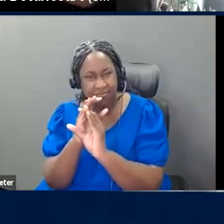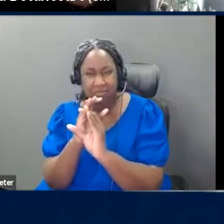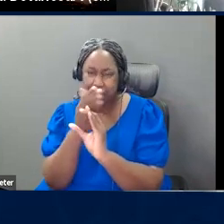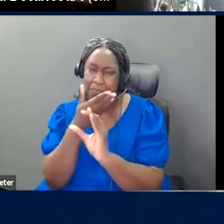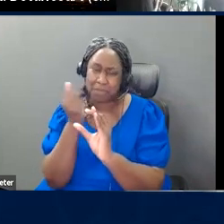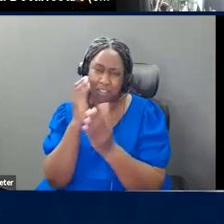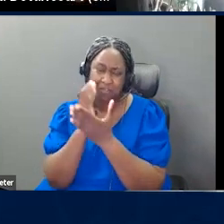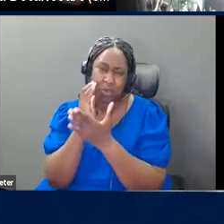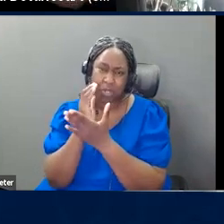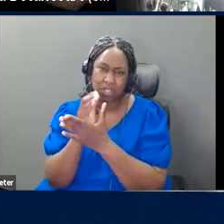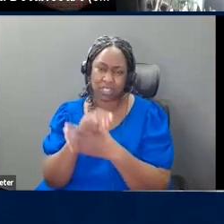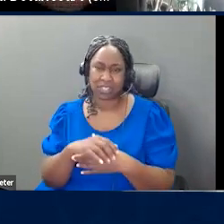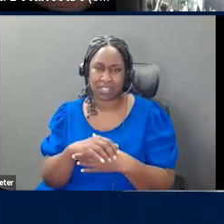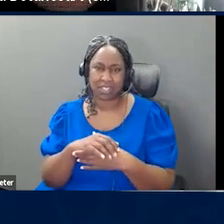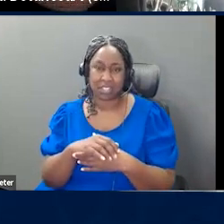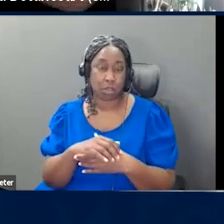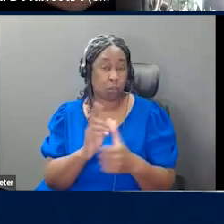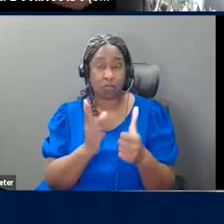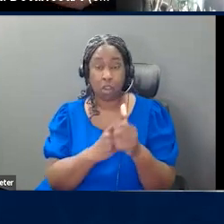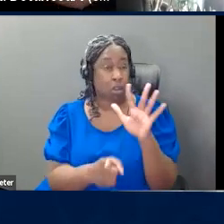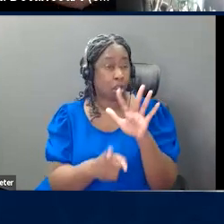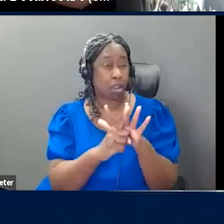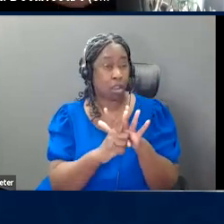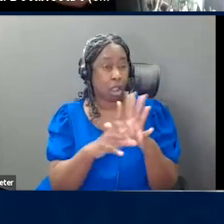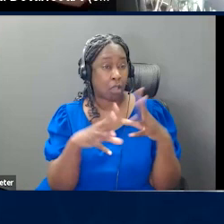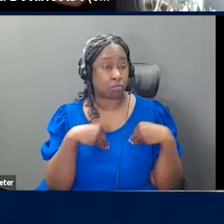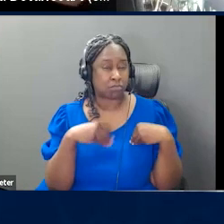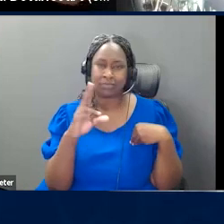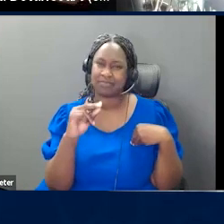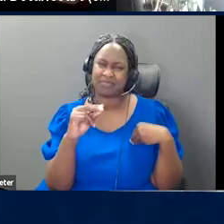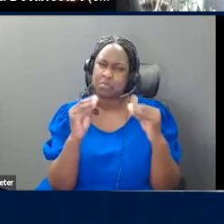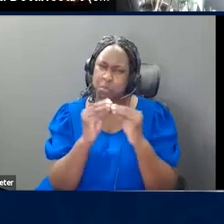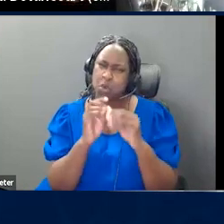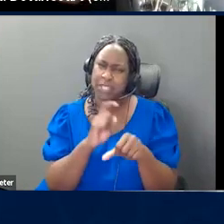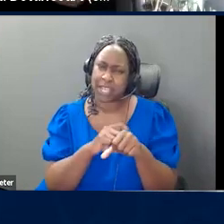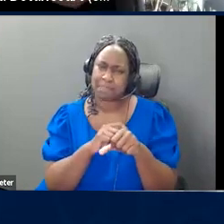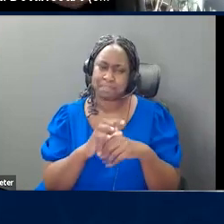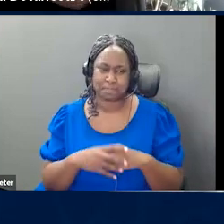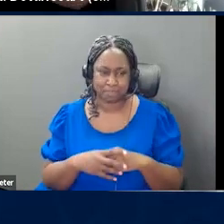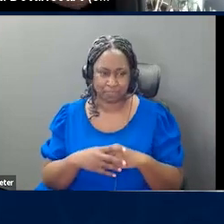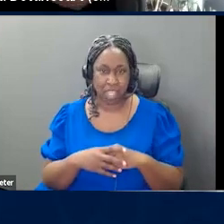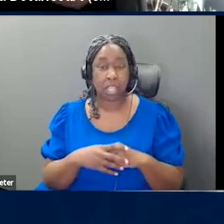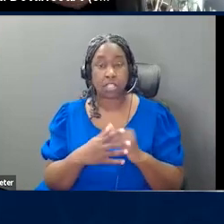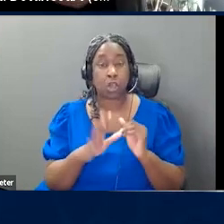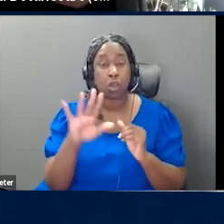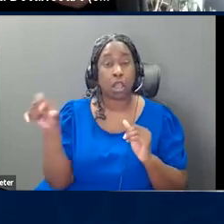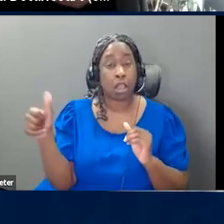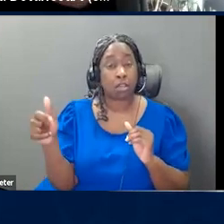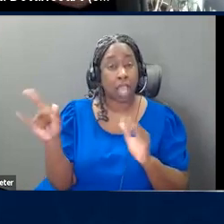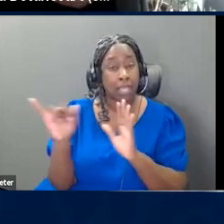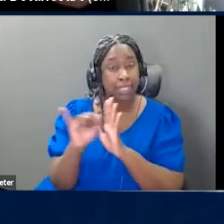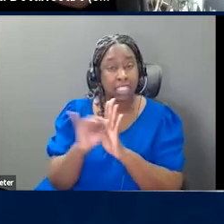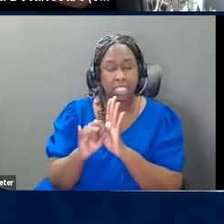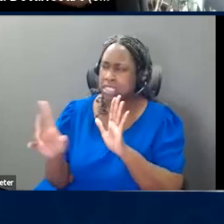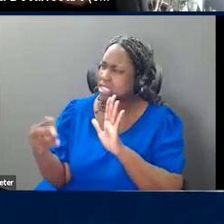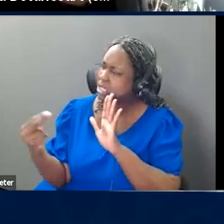better photo. So rather than just choosing the first one you see, taking some extra time and running the images by somebody with a different identity than you